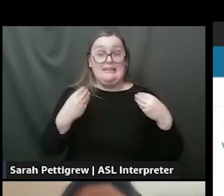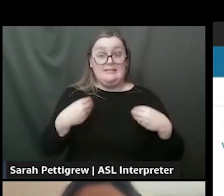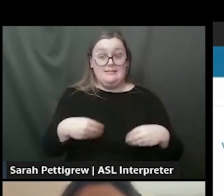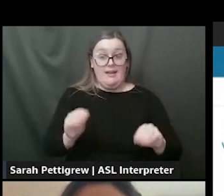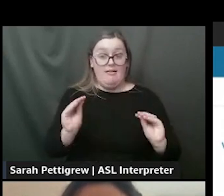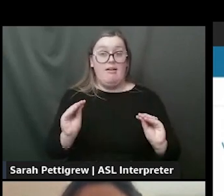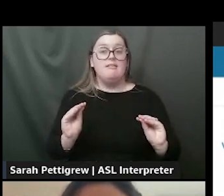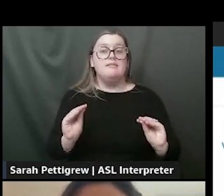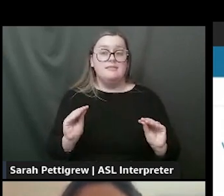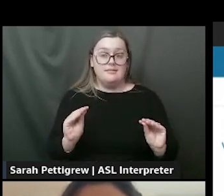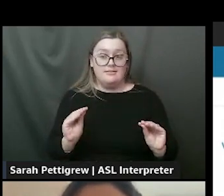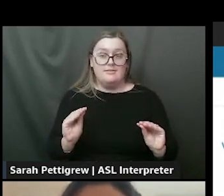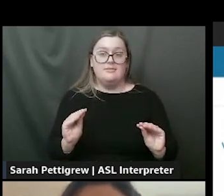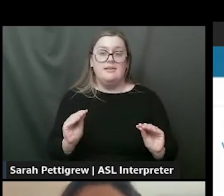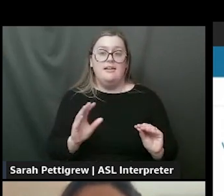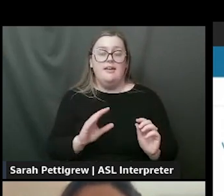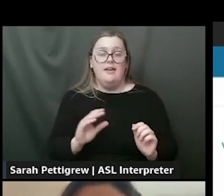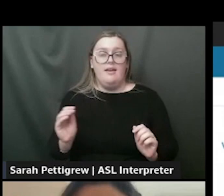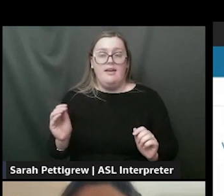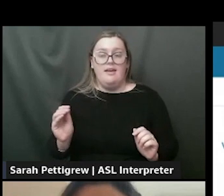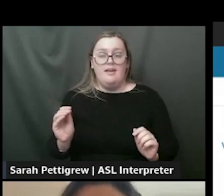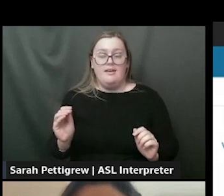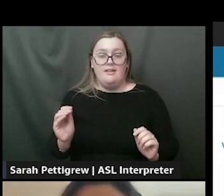sales and